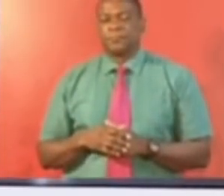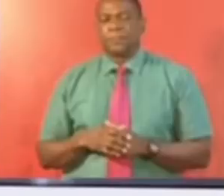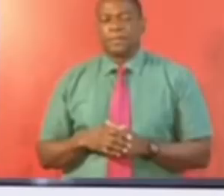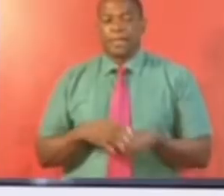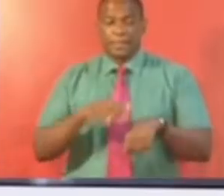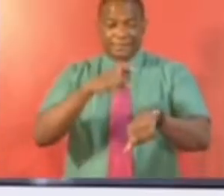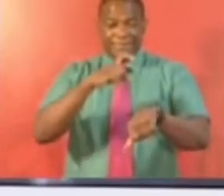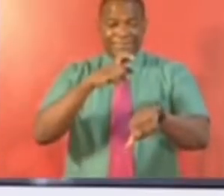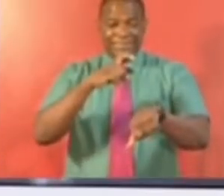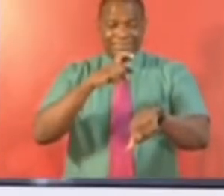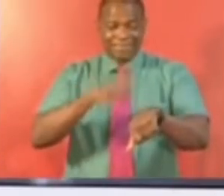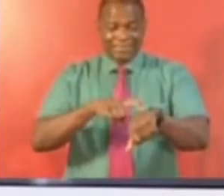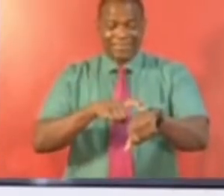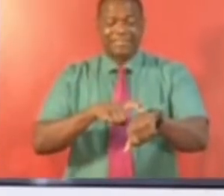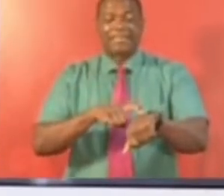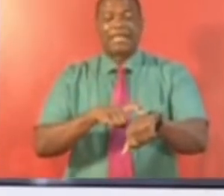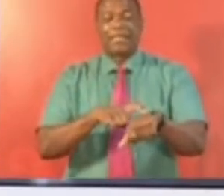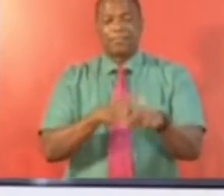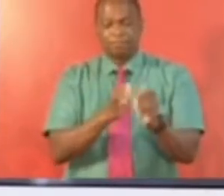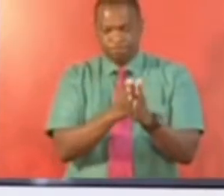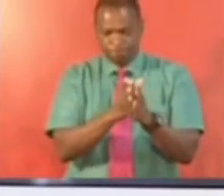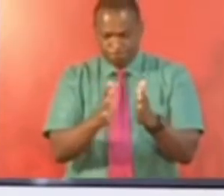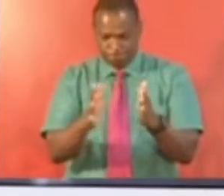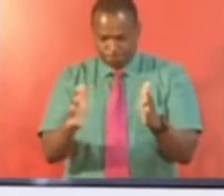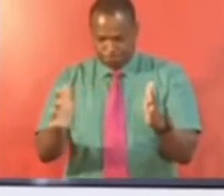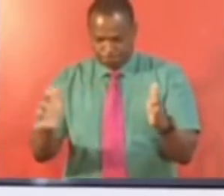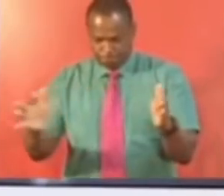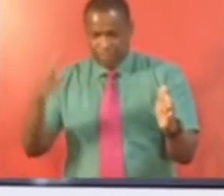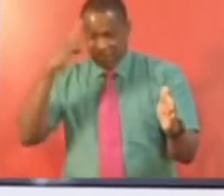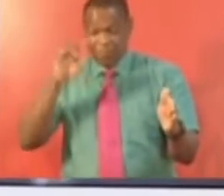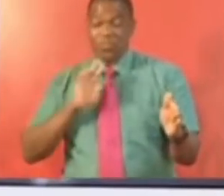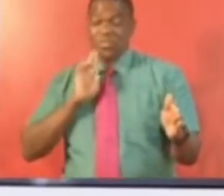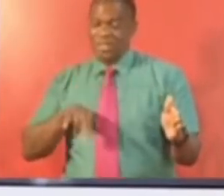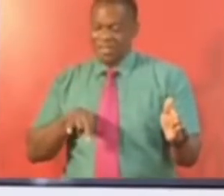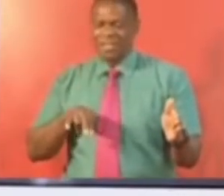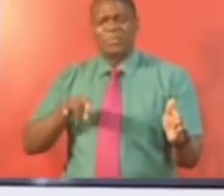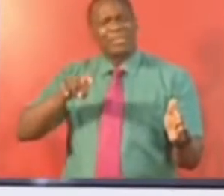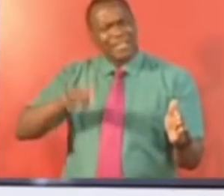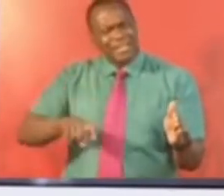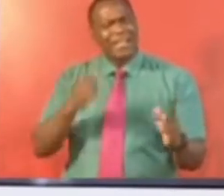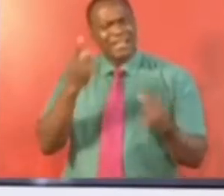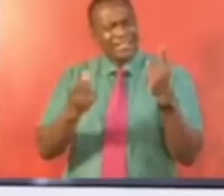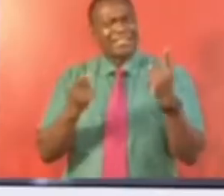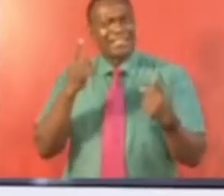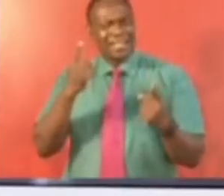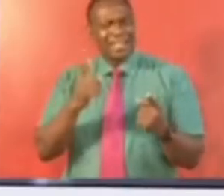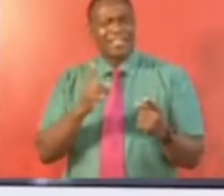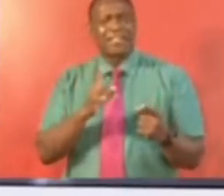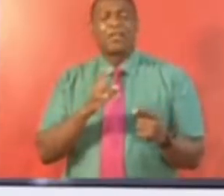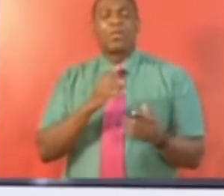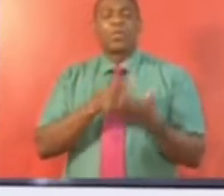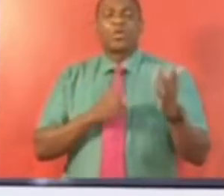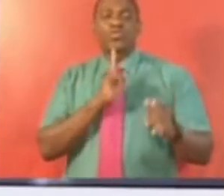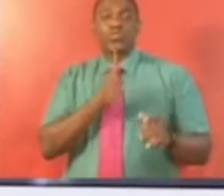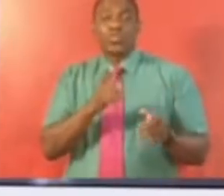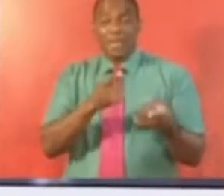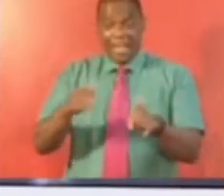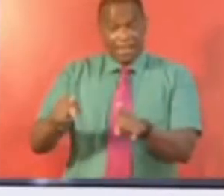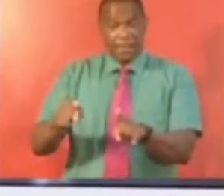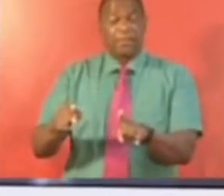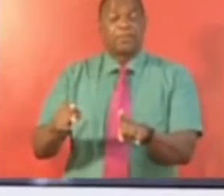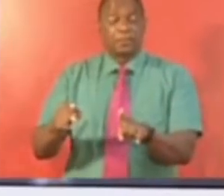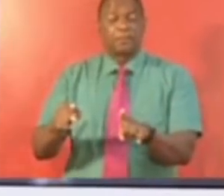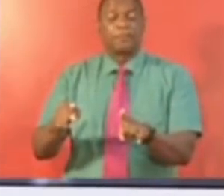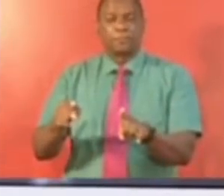timeline for results, I think we need to be a little realistic in what is happening. So in terms of a test reaching a lab and being processed, what